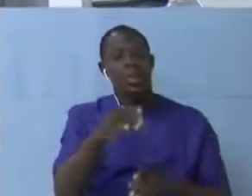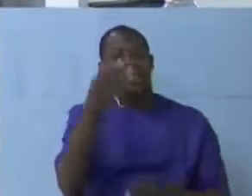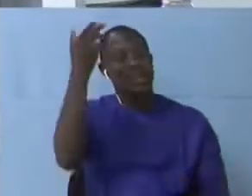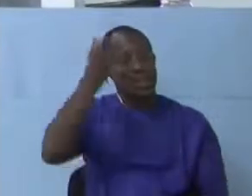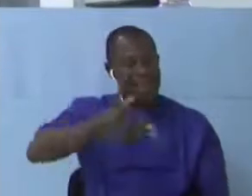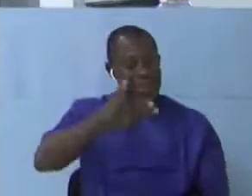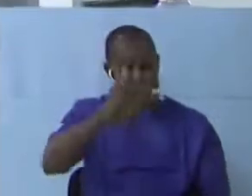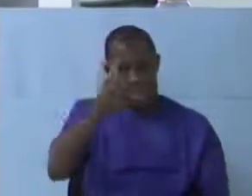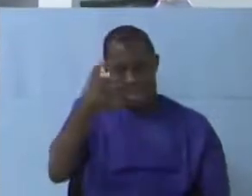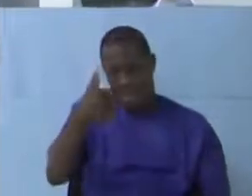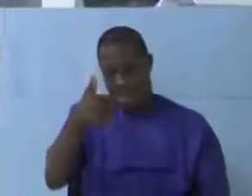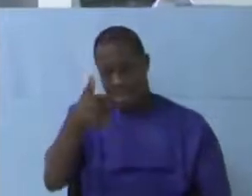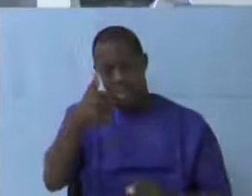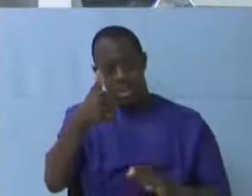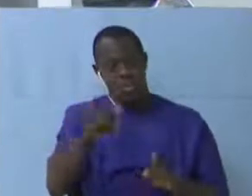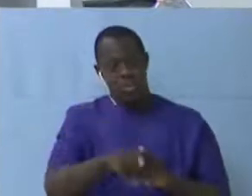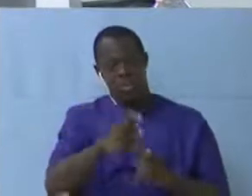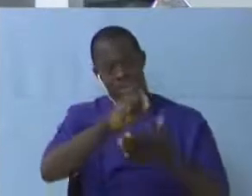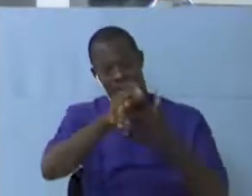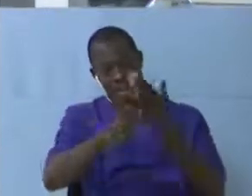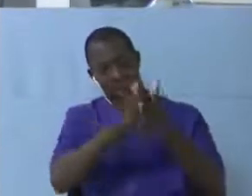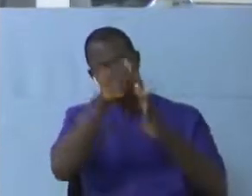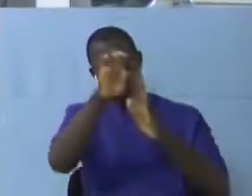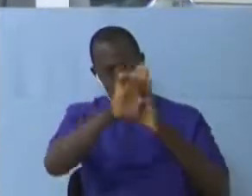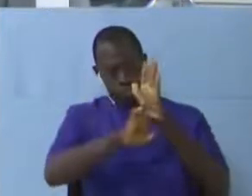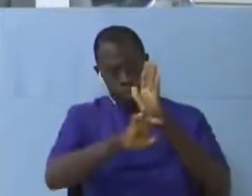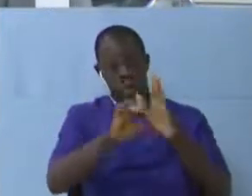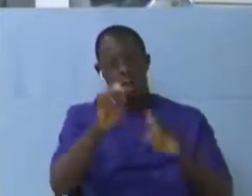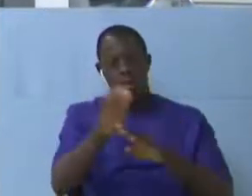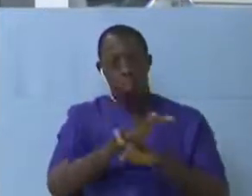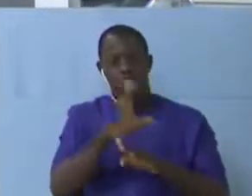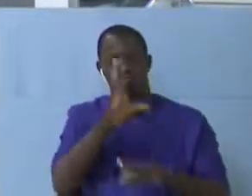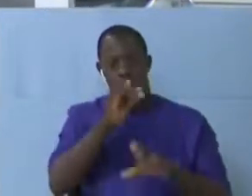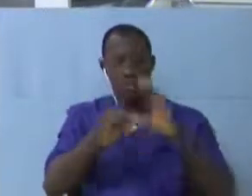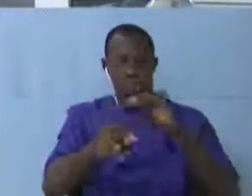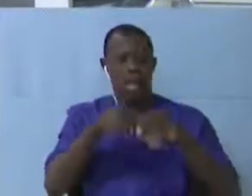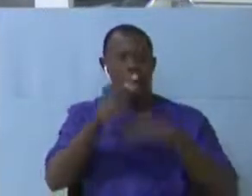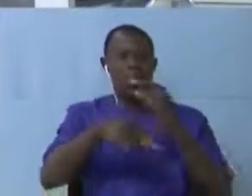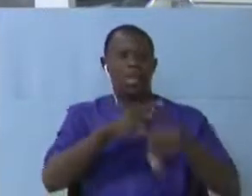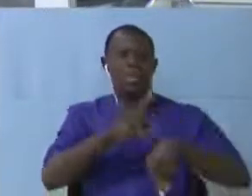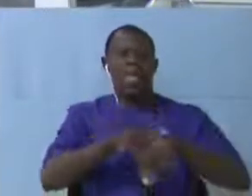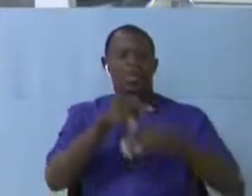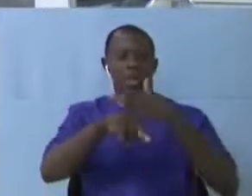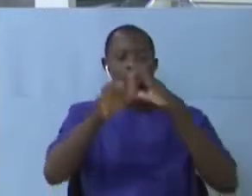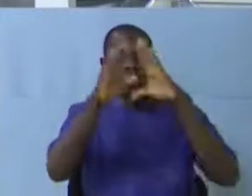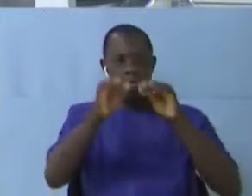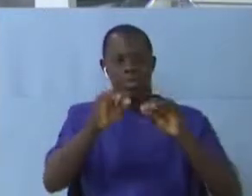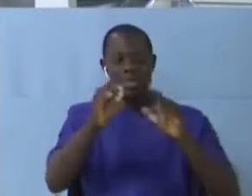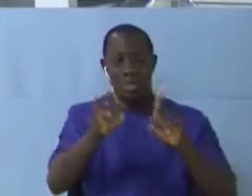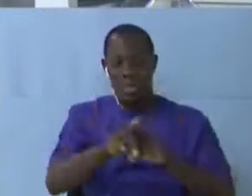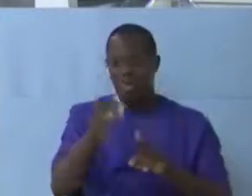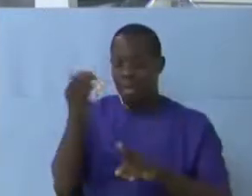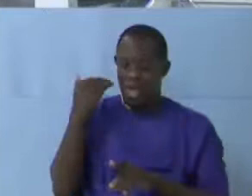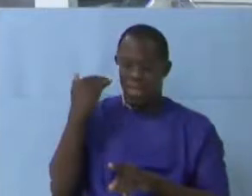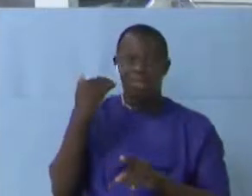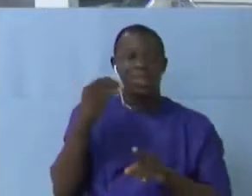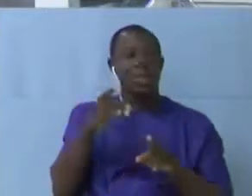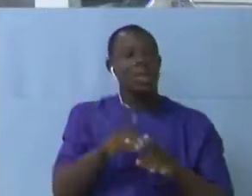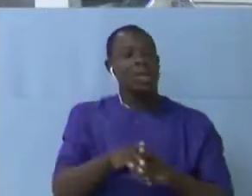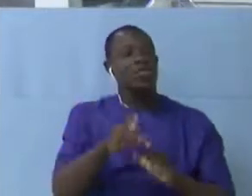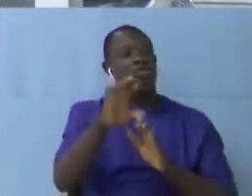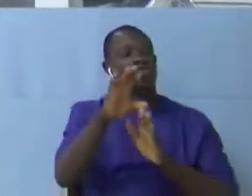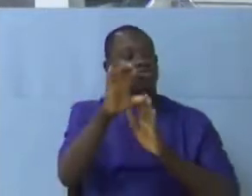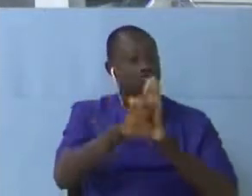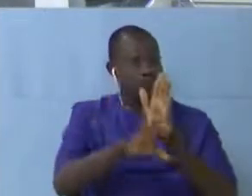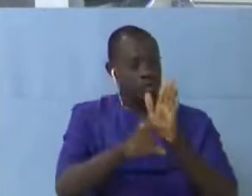1996 draft that disappeared. The last draft also recommended term limits. So at the end of the day,